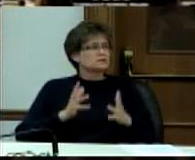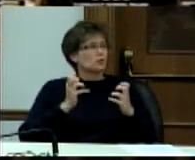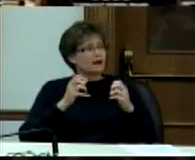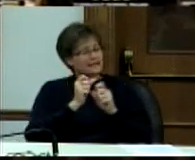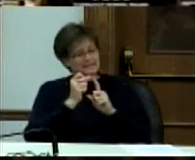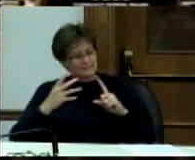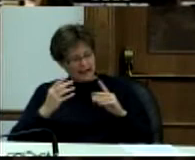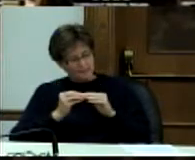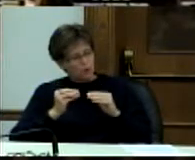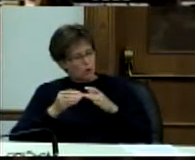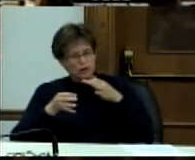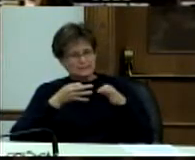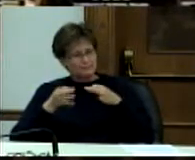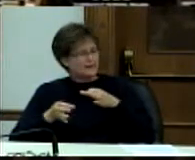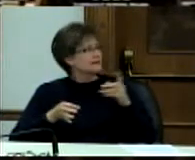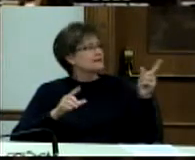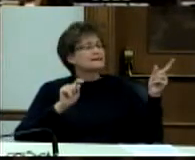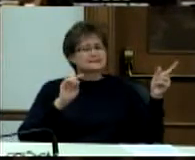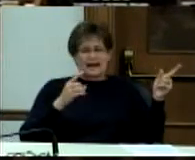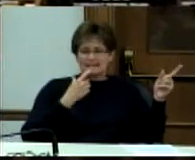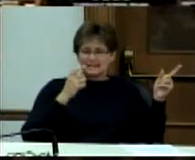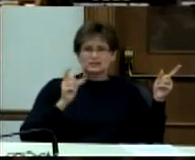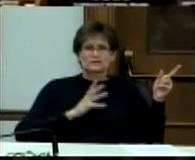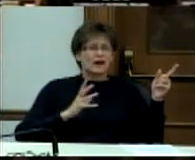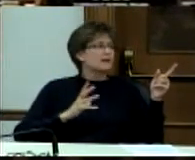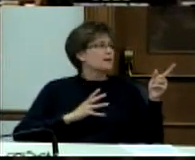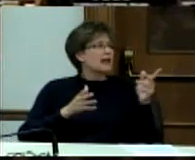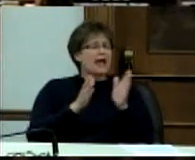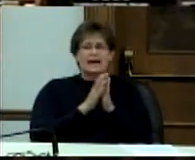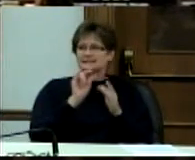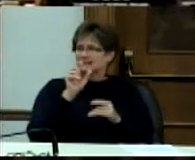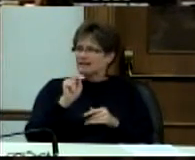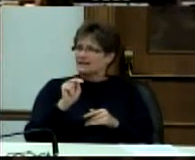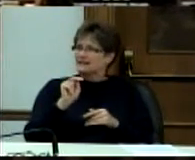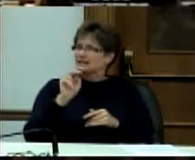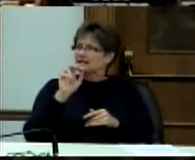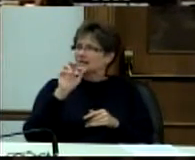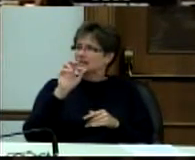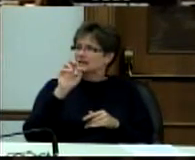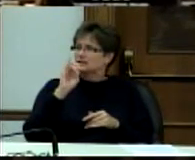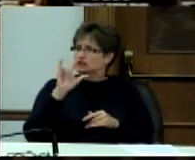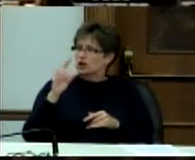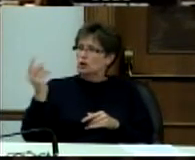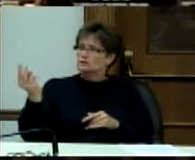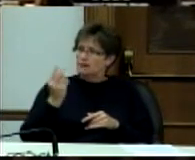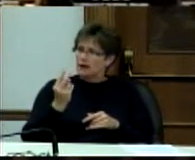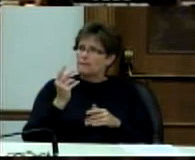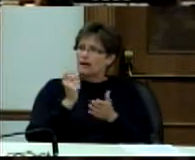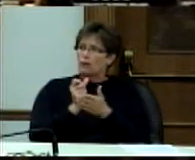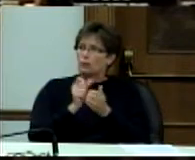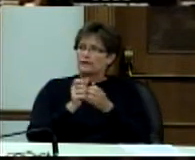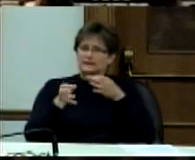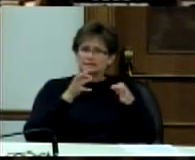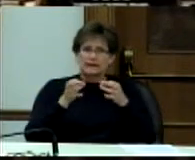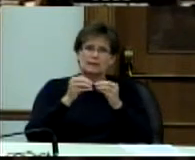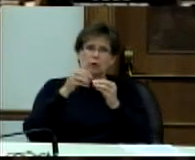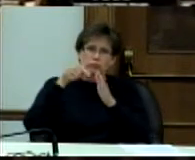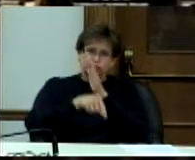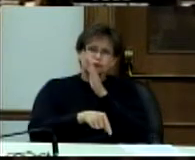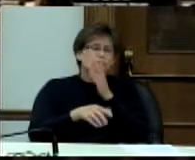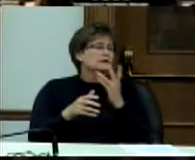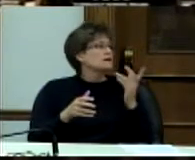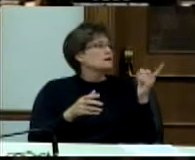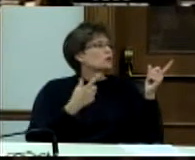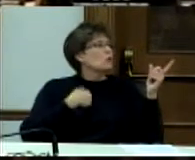would you like to say a little bit about these? And Sure, I'll start, but I might ask Colleen and Cheryl to come up and help with the